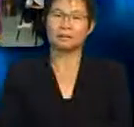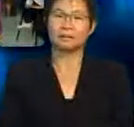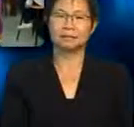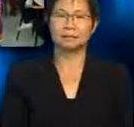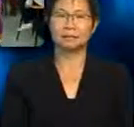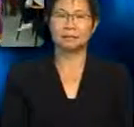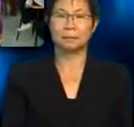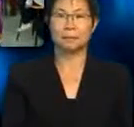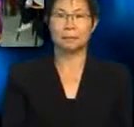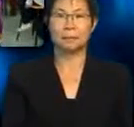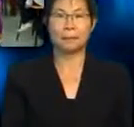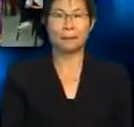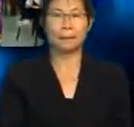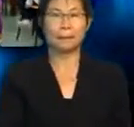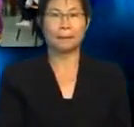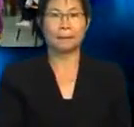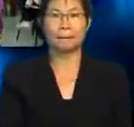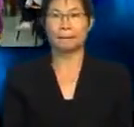Alia?